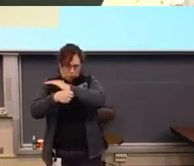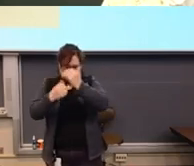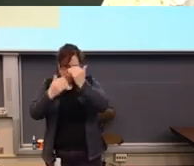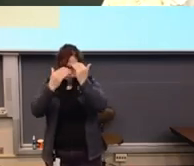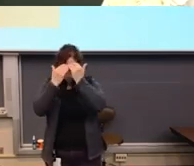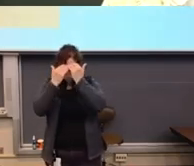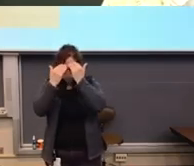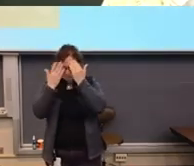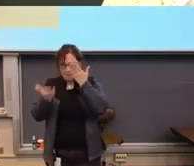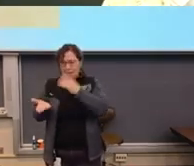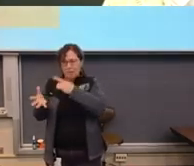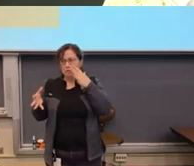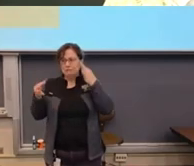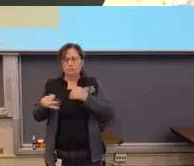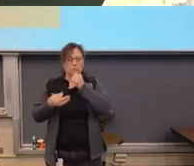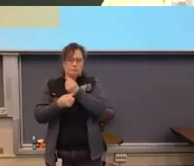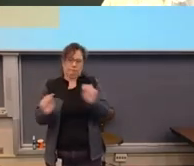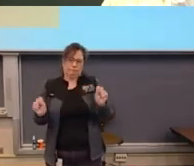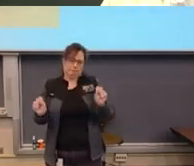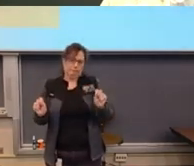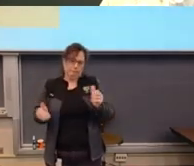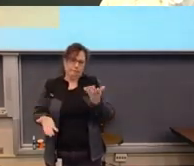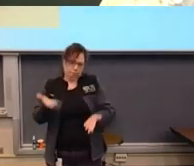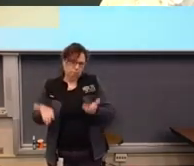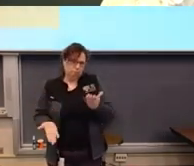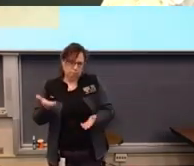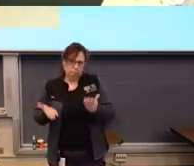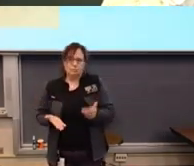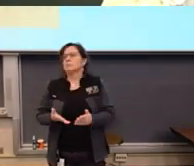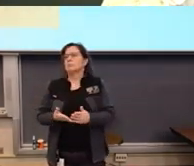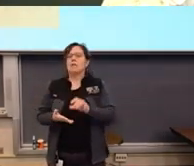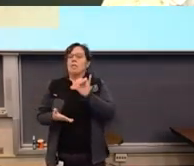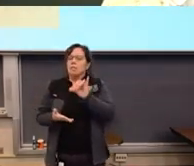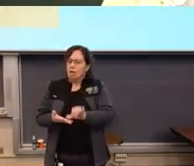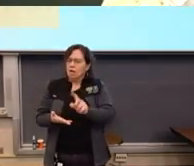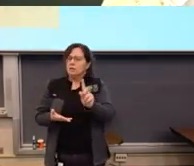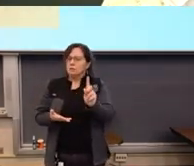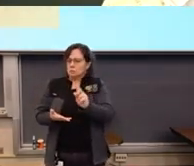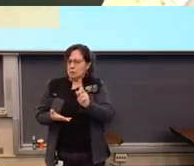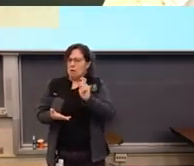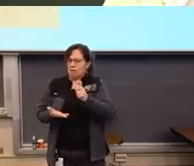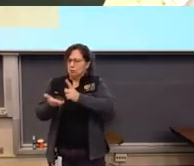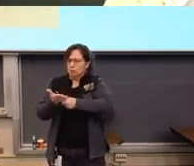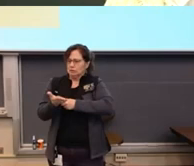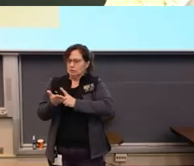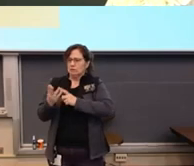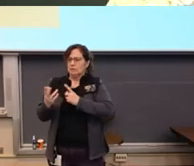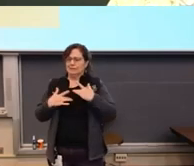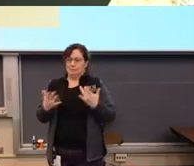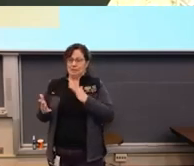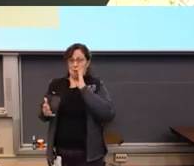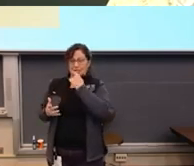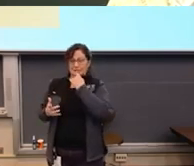they may be making unsafe decisions. So that's where we have to talk about. Usually I'll just say, is